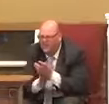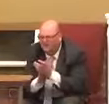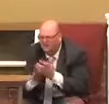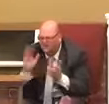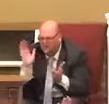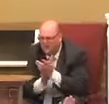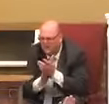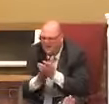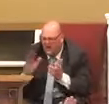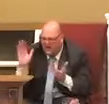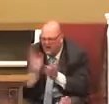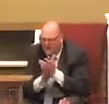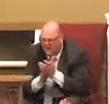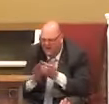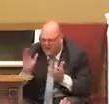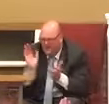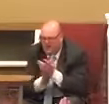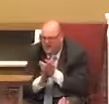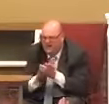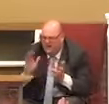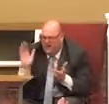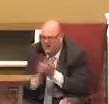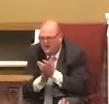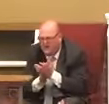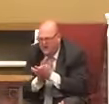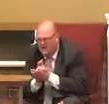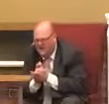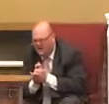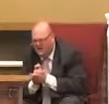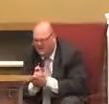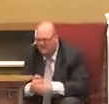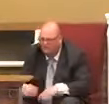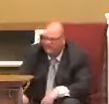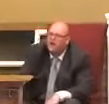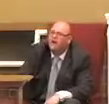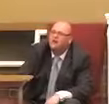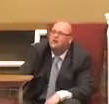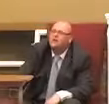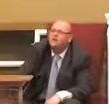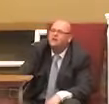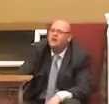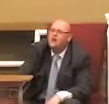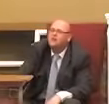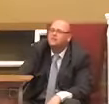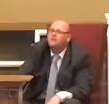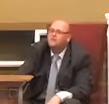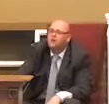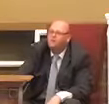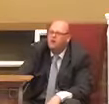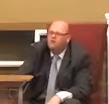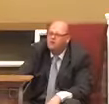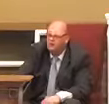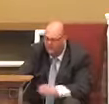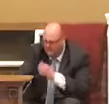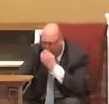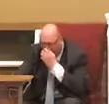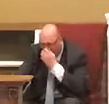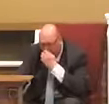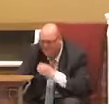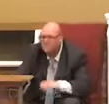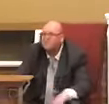and cares about me. He does not. It's never been His will. It's never been His plan for you to go to hell. Yes.